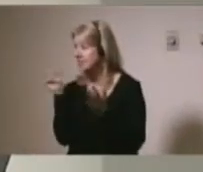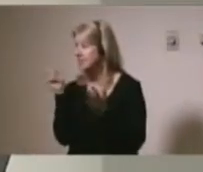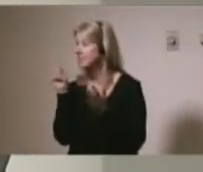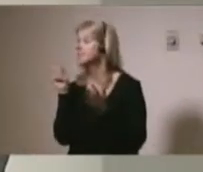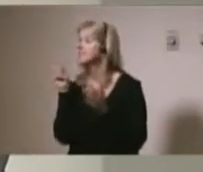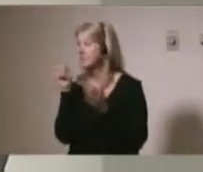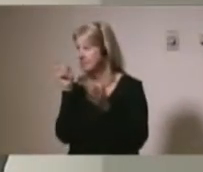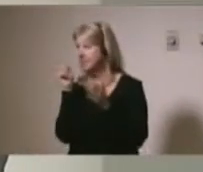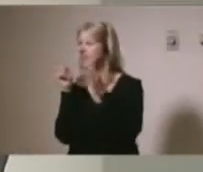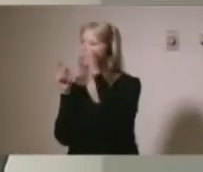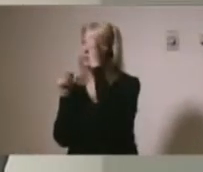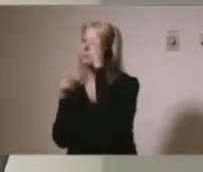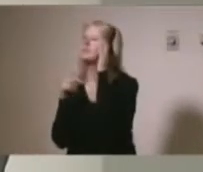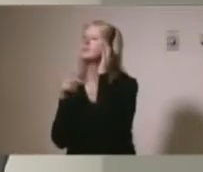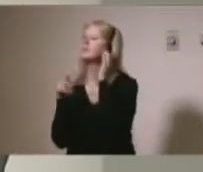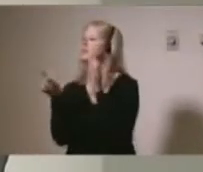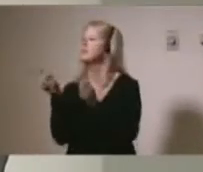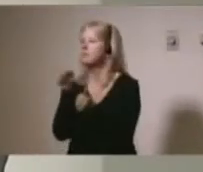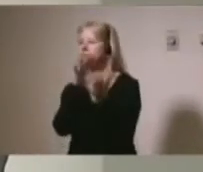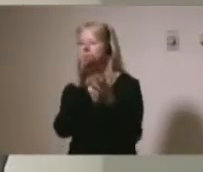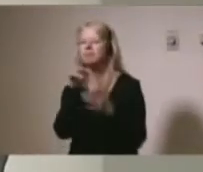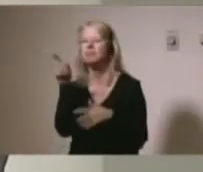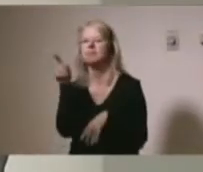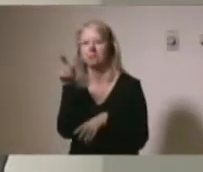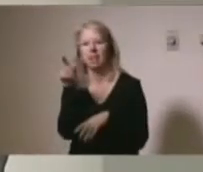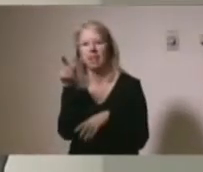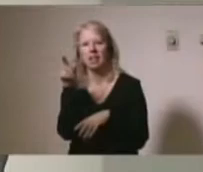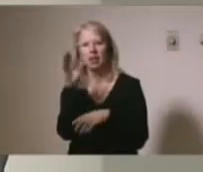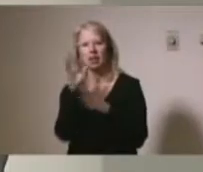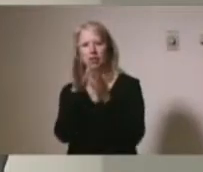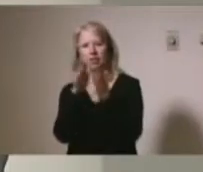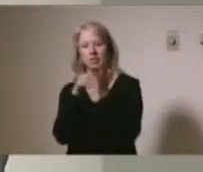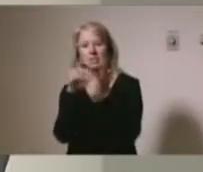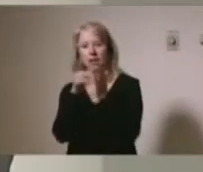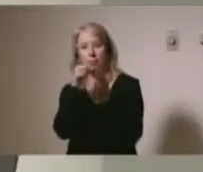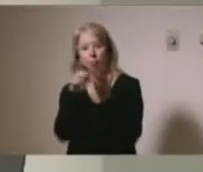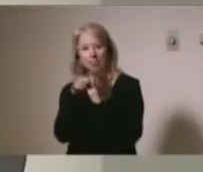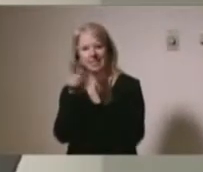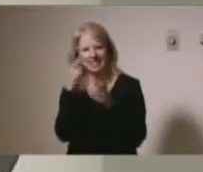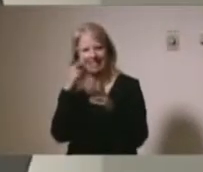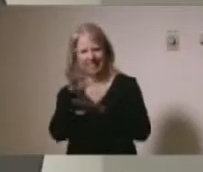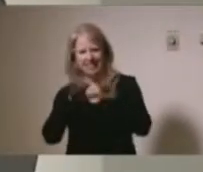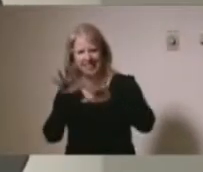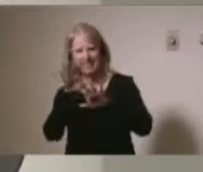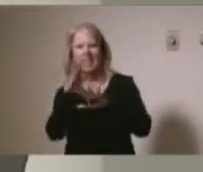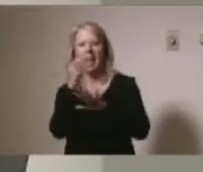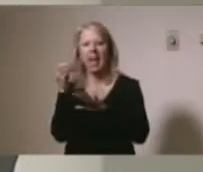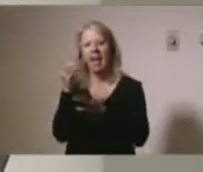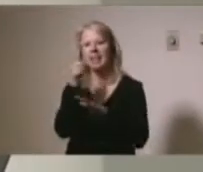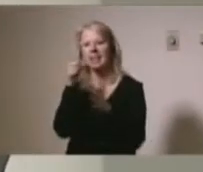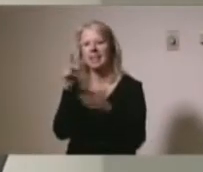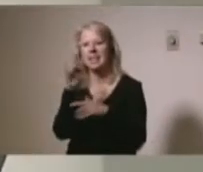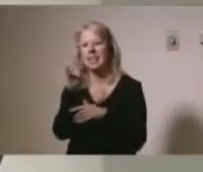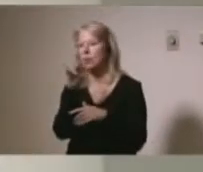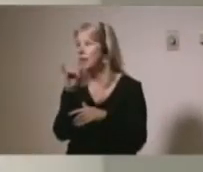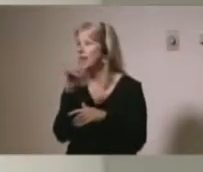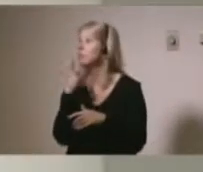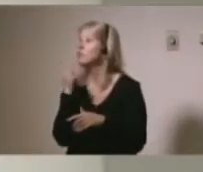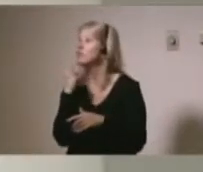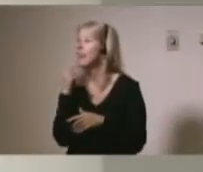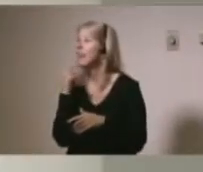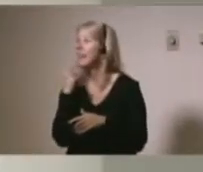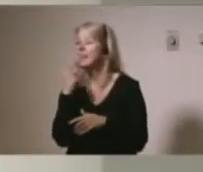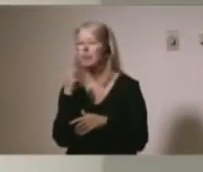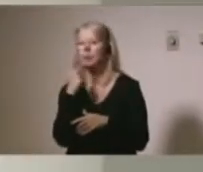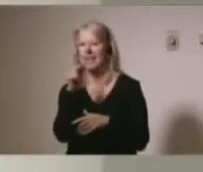red of New Zealand Post and you'll get the green of Kiwi Bank, and they coincide together. Now, if you